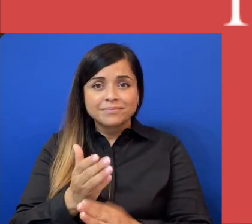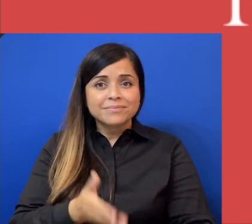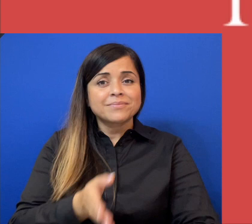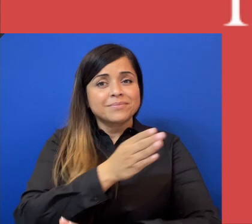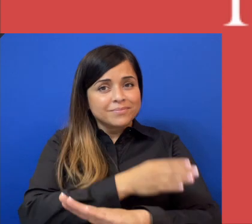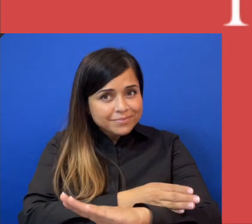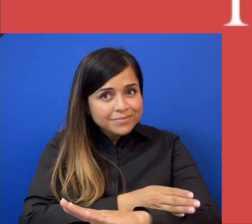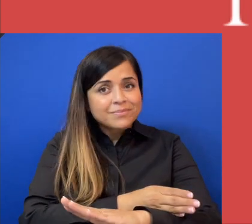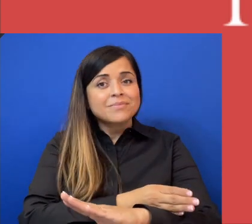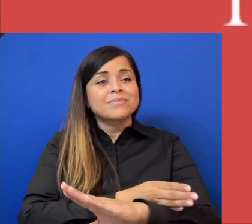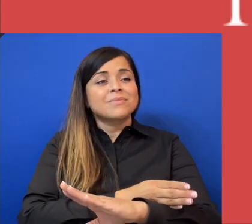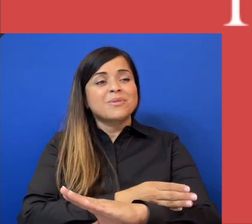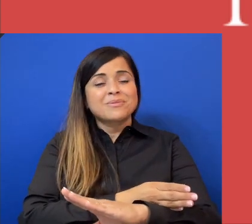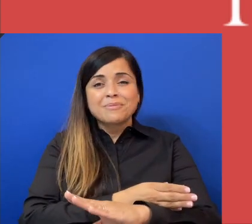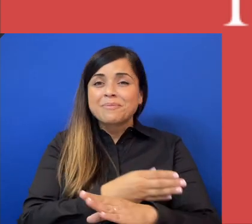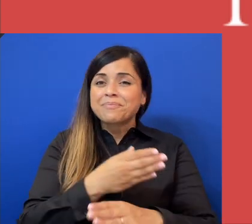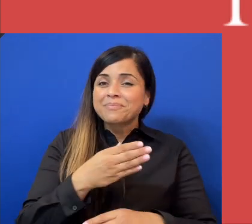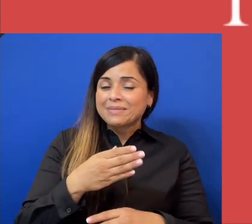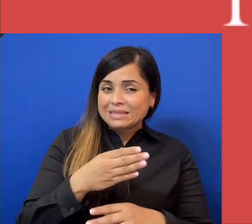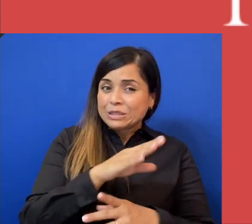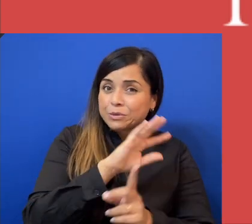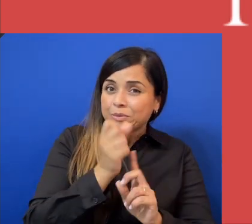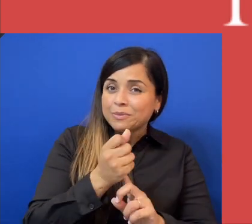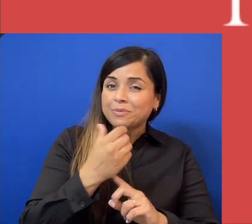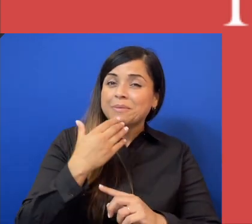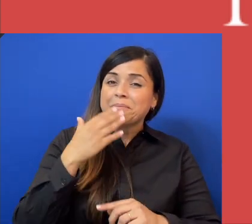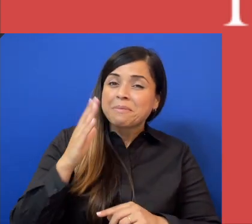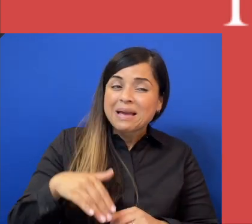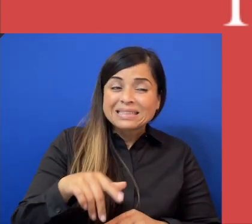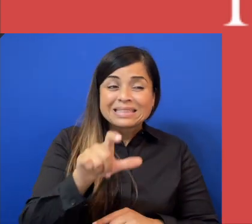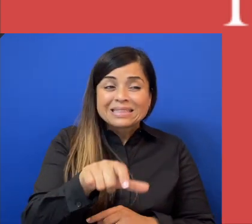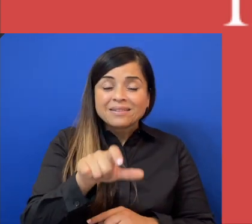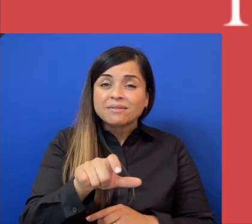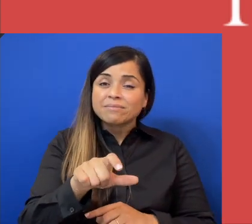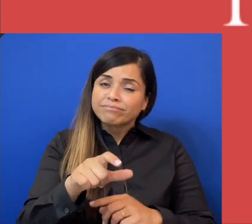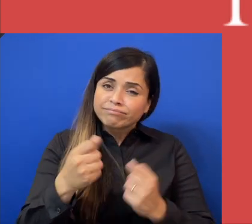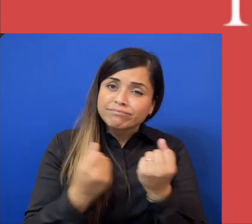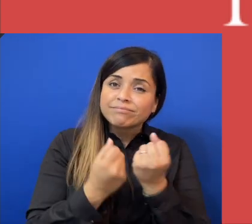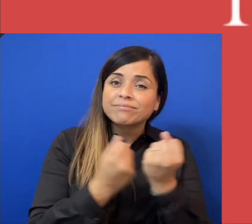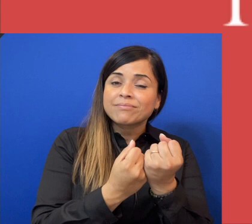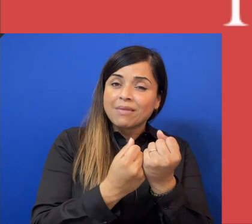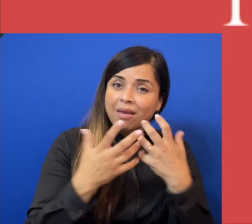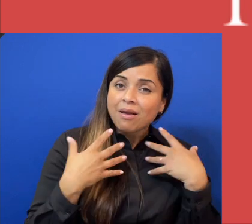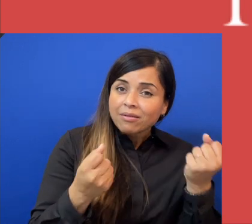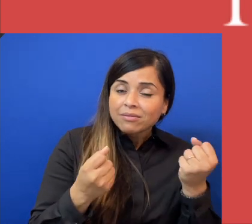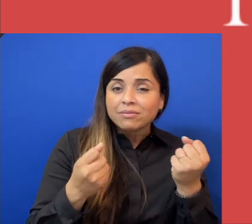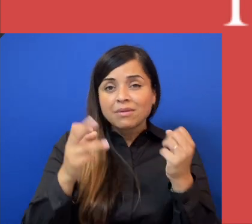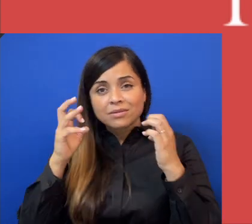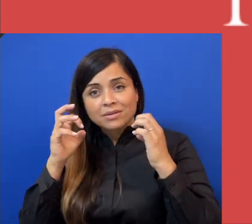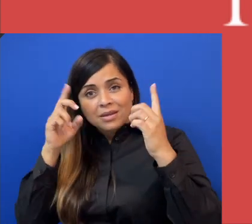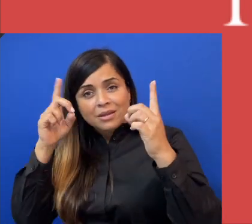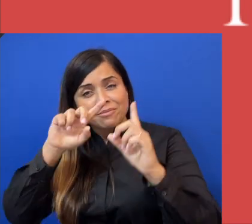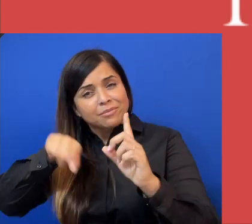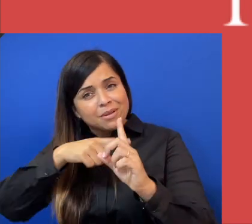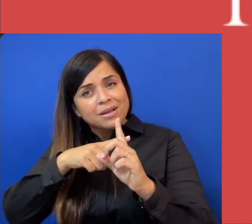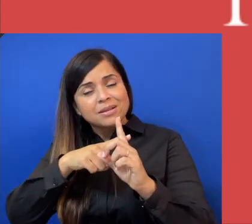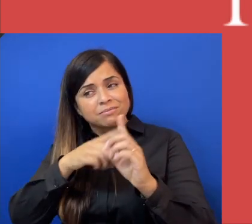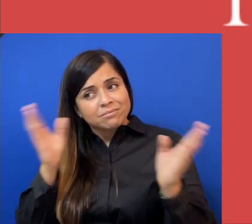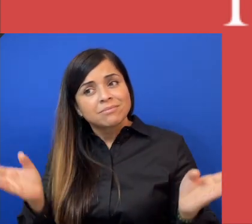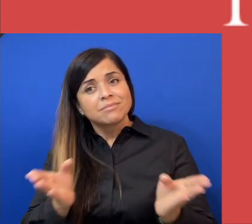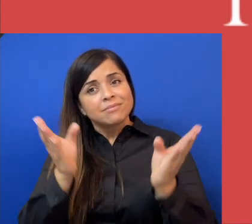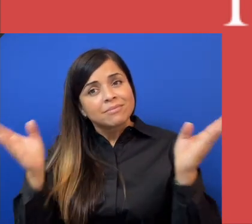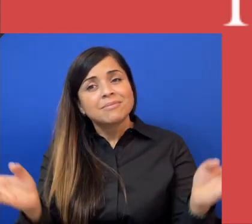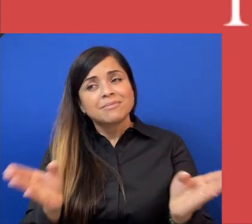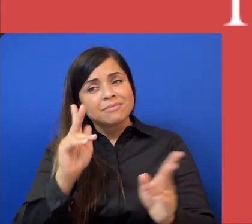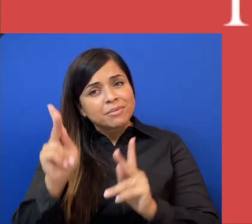society, promote health and education, and encourage people to be more active and engaged in their communities.